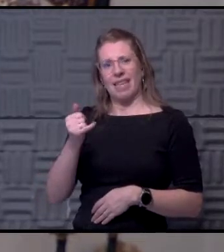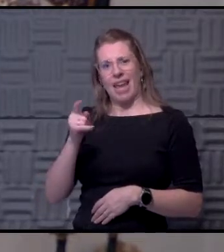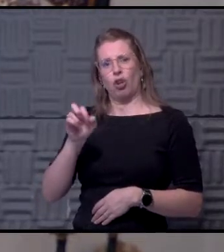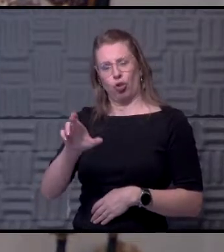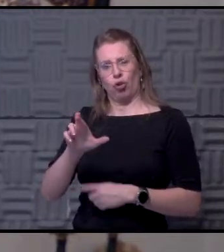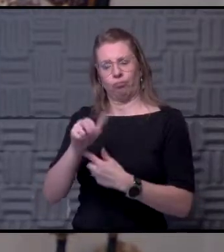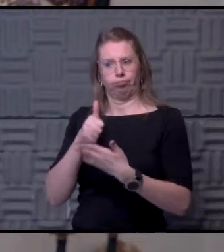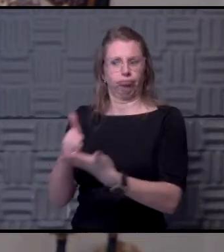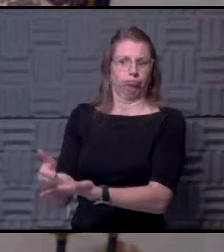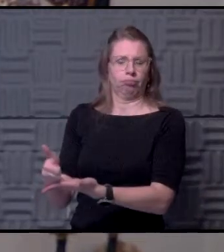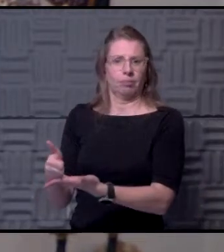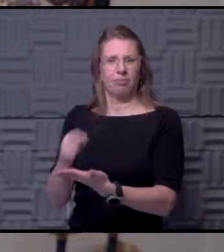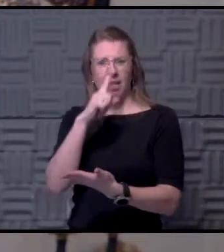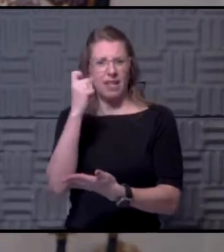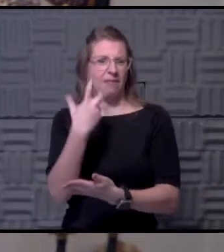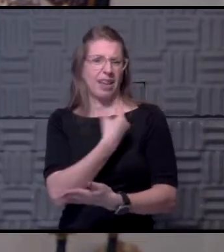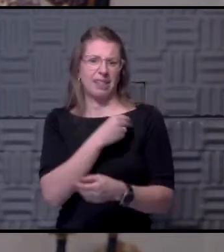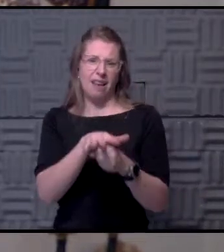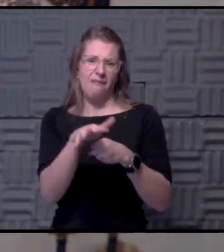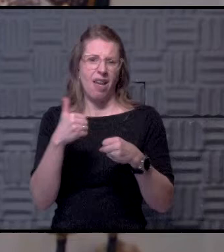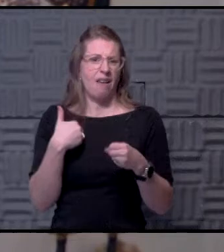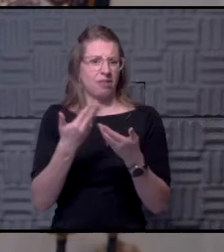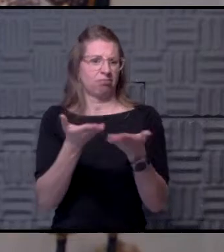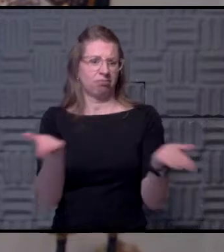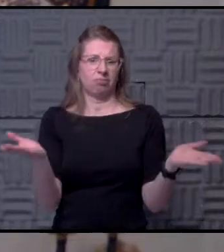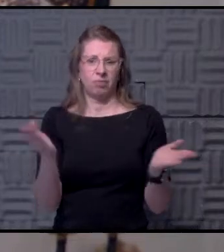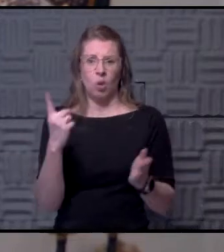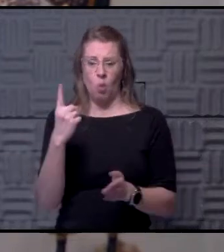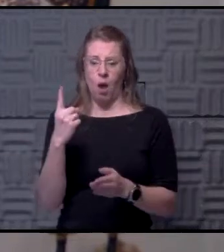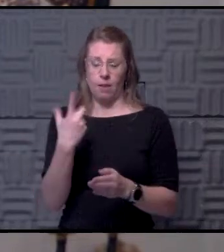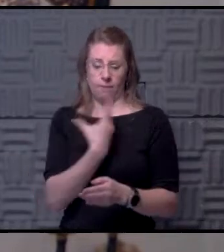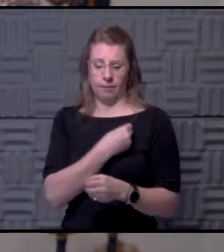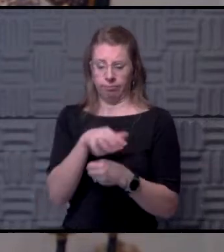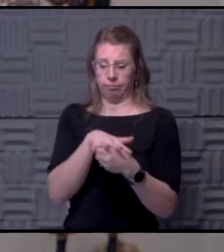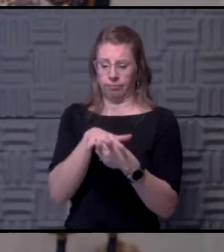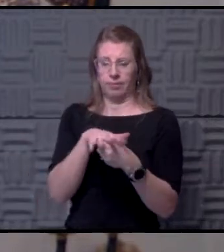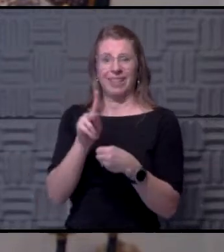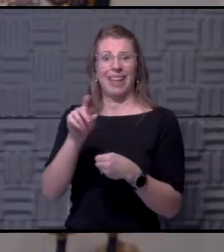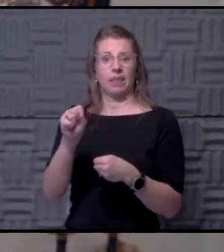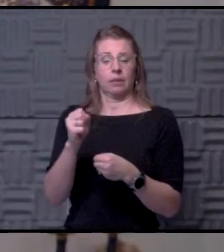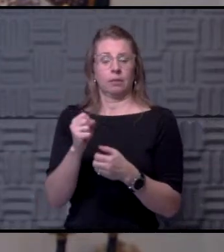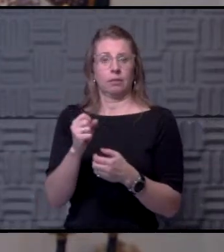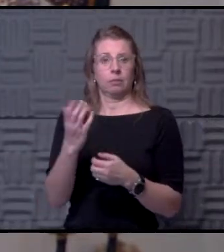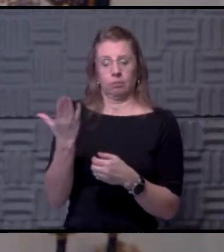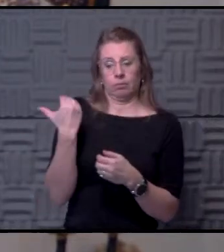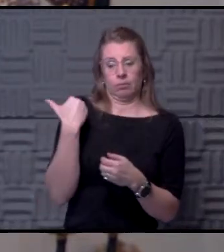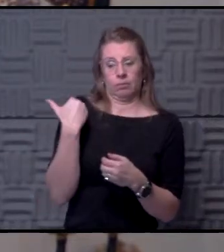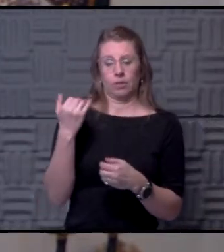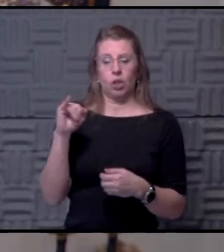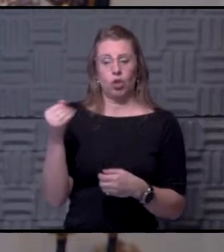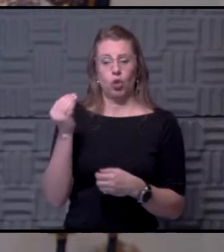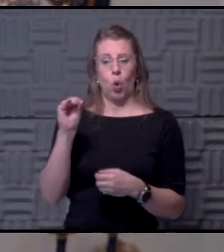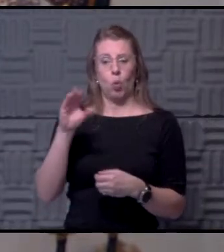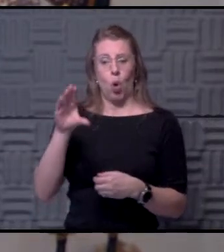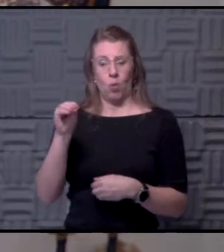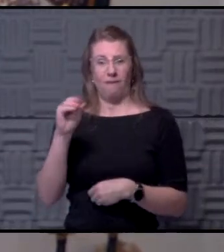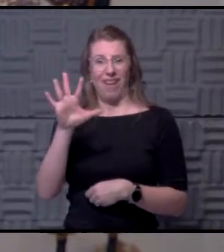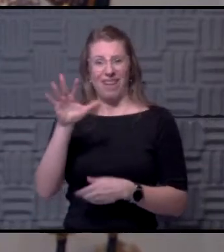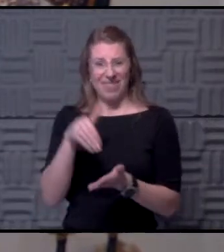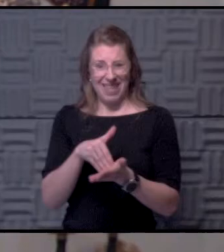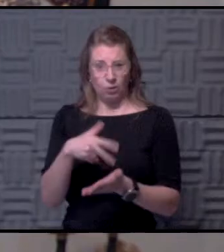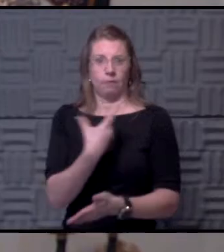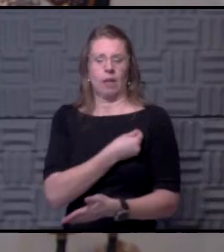enough vaccine out there to do this. There was one vaccinating site in Kansas this last week in Johnson County that did 5,000